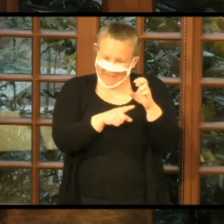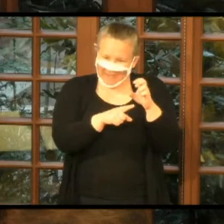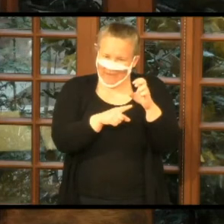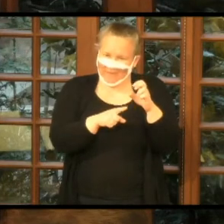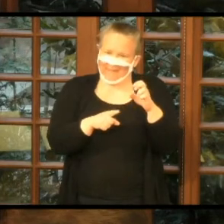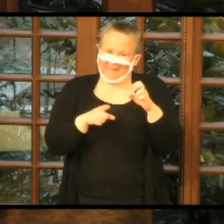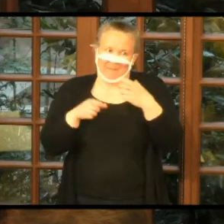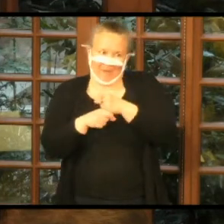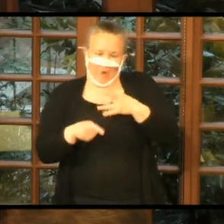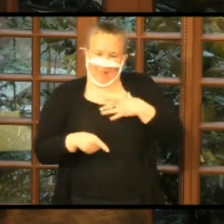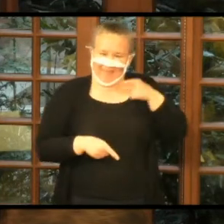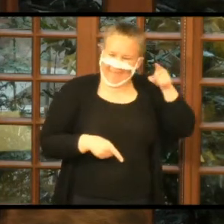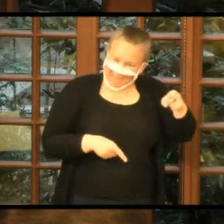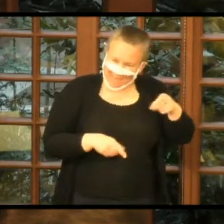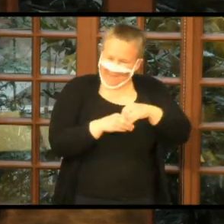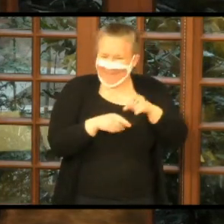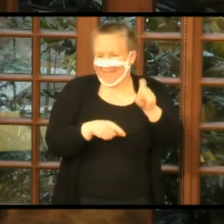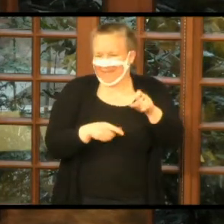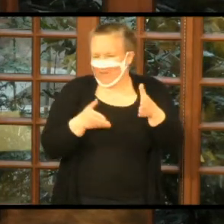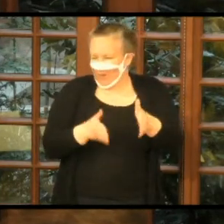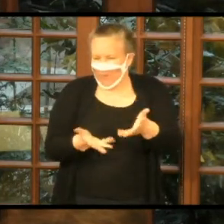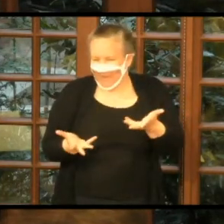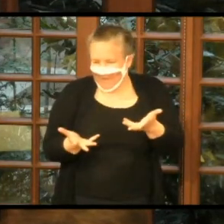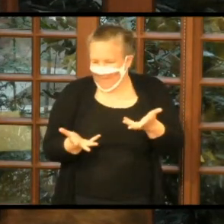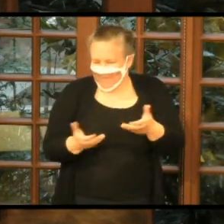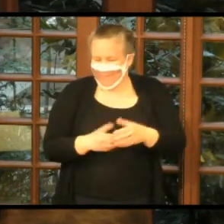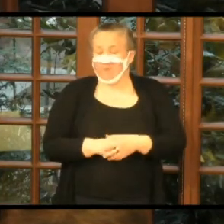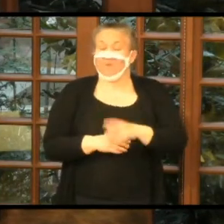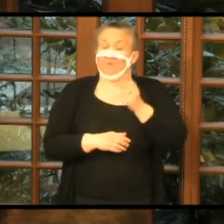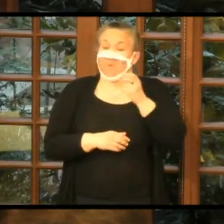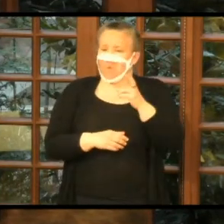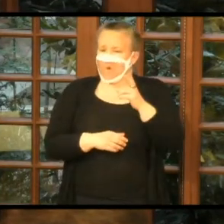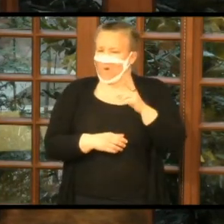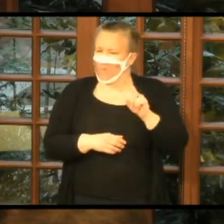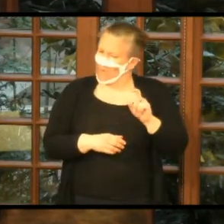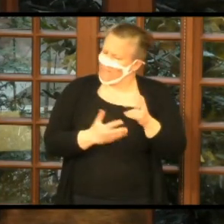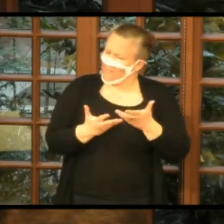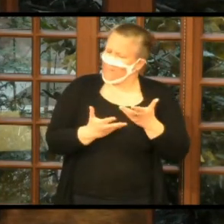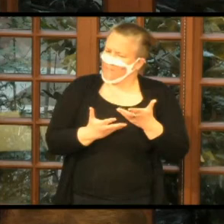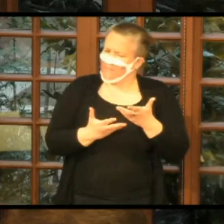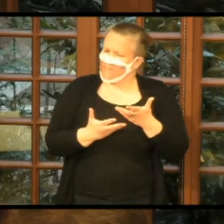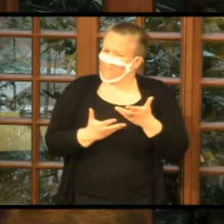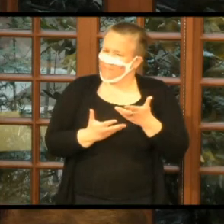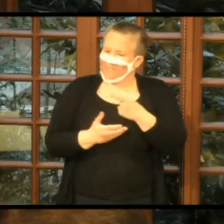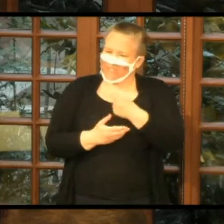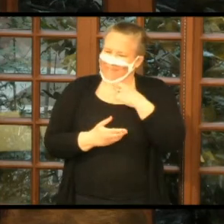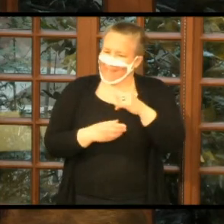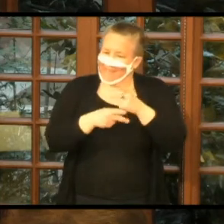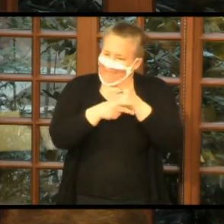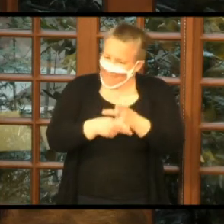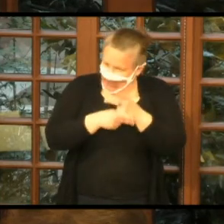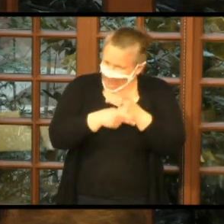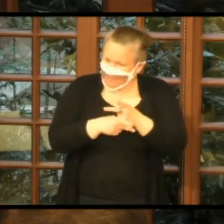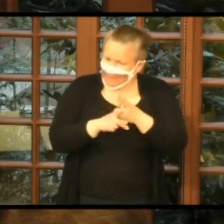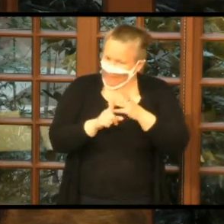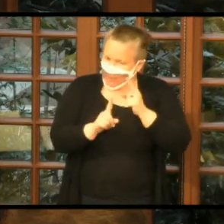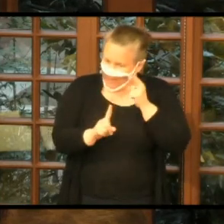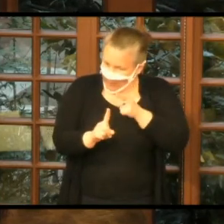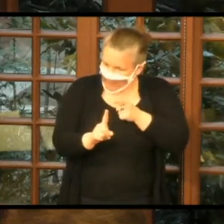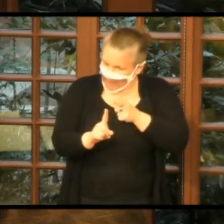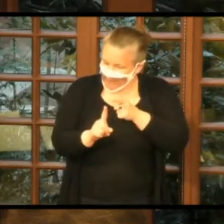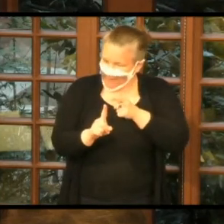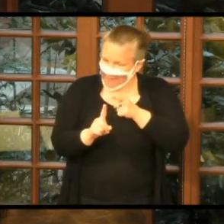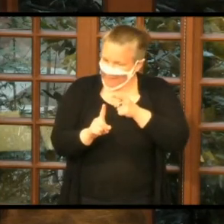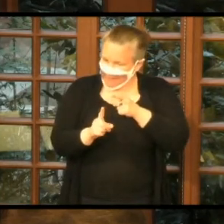liking, not in the necessary way? Or was it, she said this carefully, pointedly, the